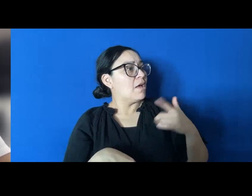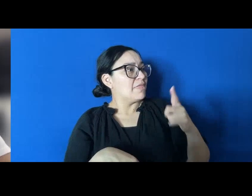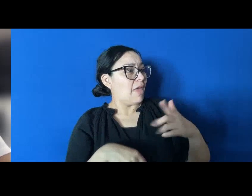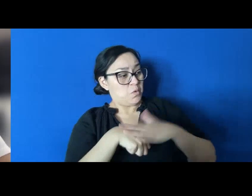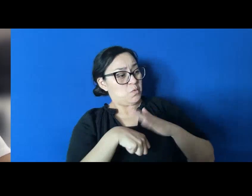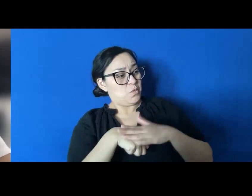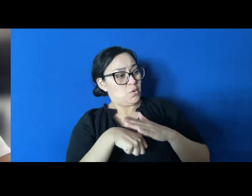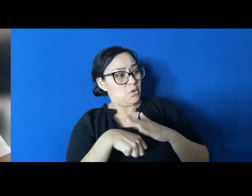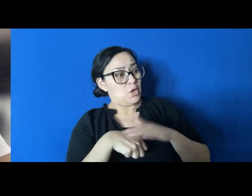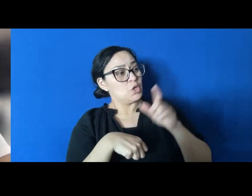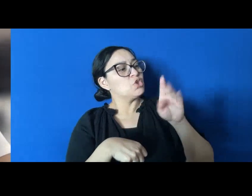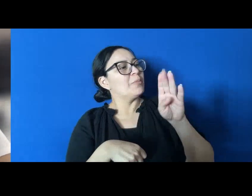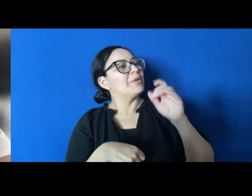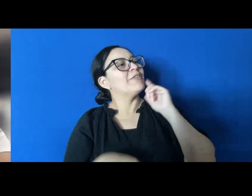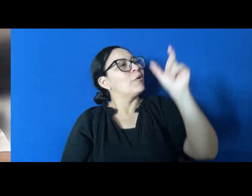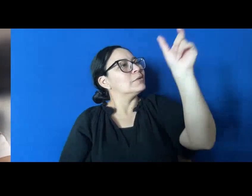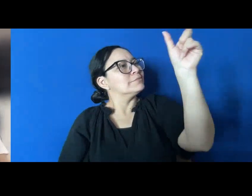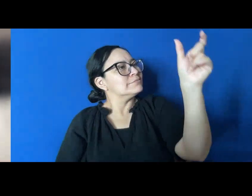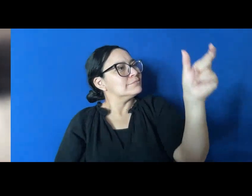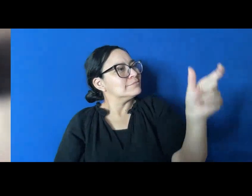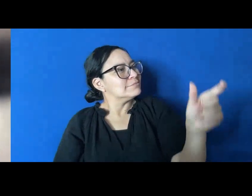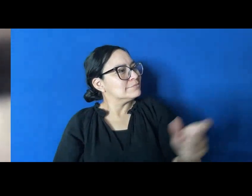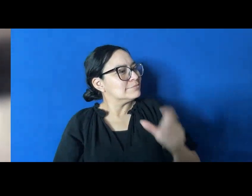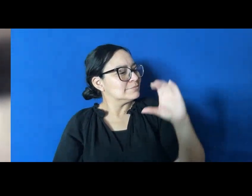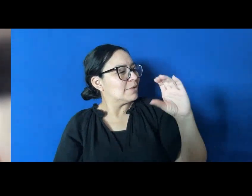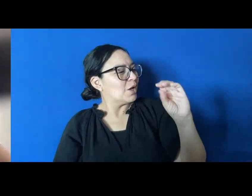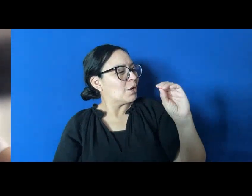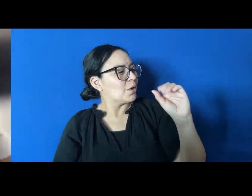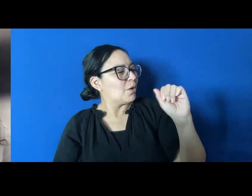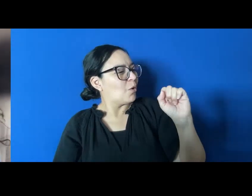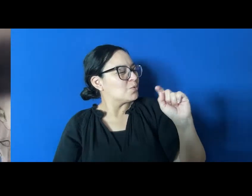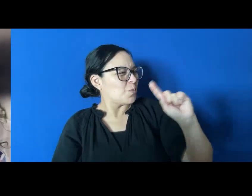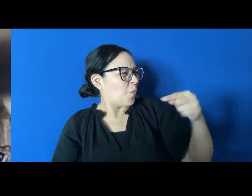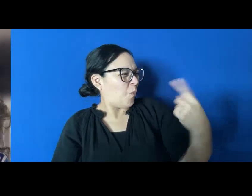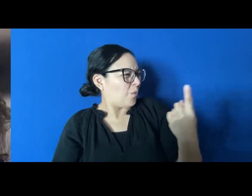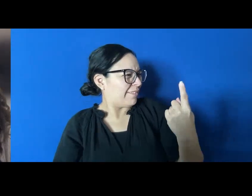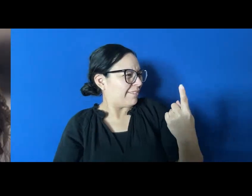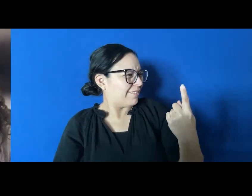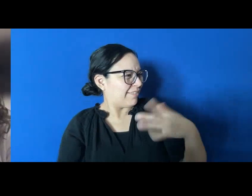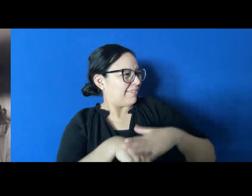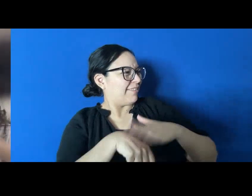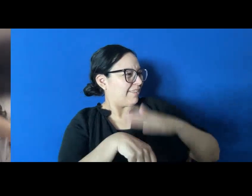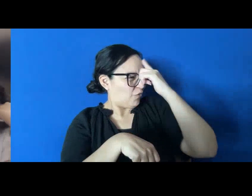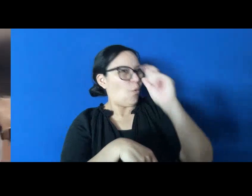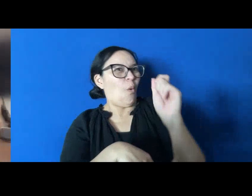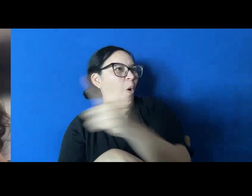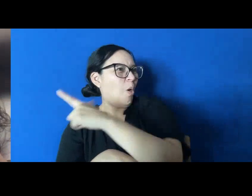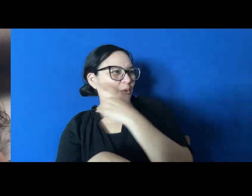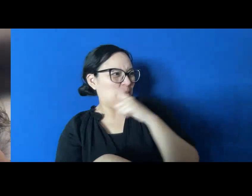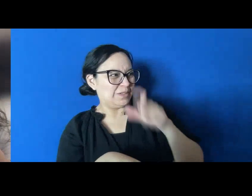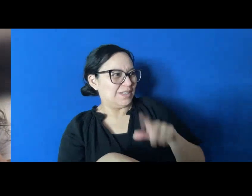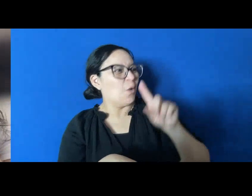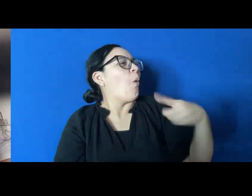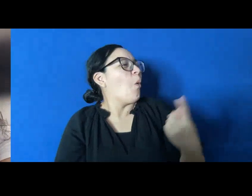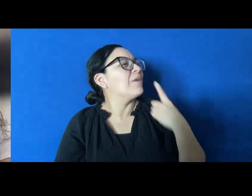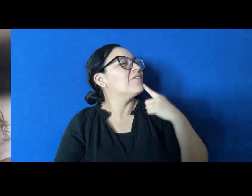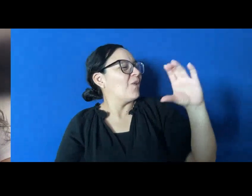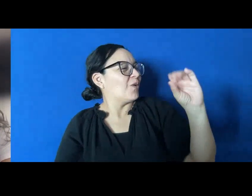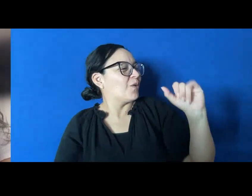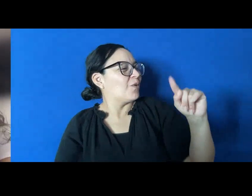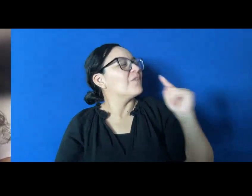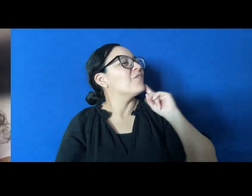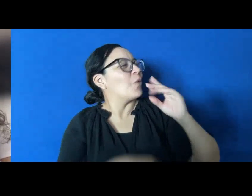that the notice is not for the entire municipality, but rather the coast. Again, the climatic